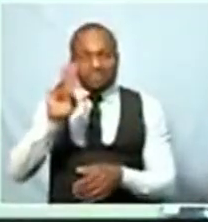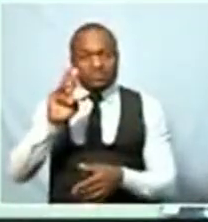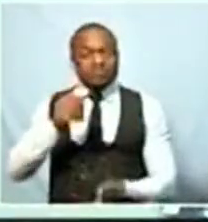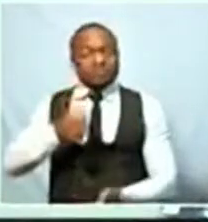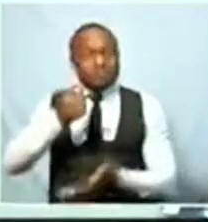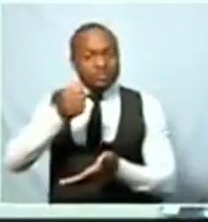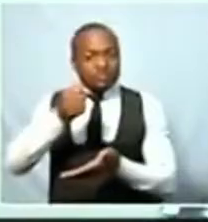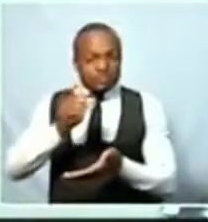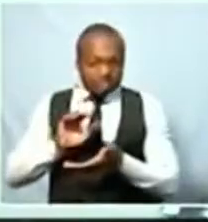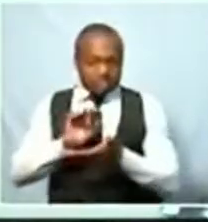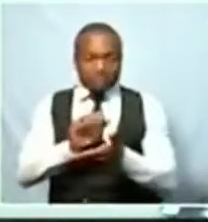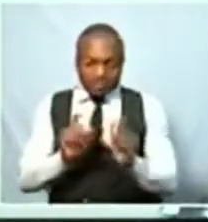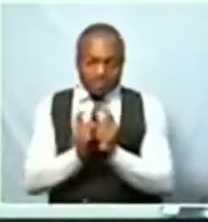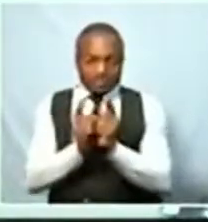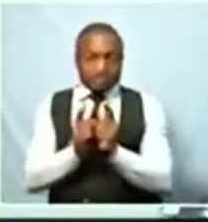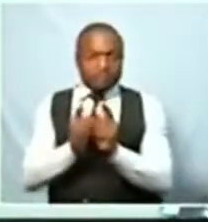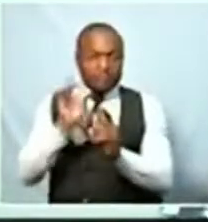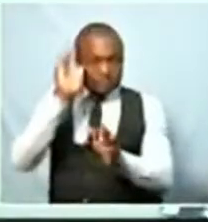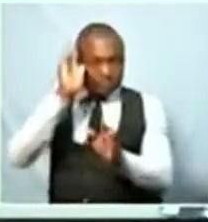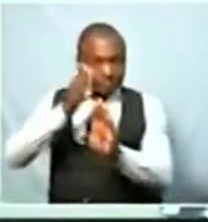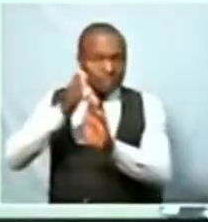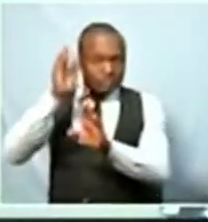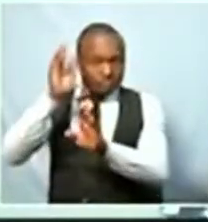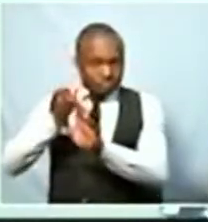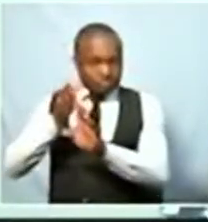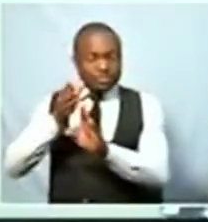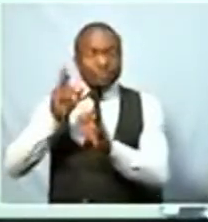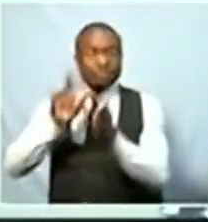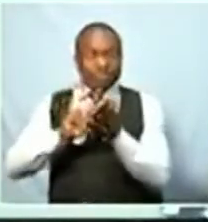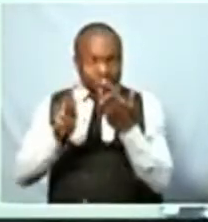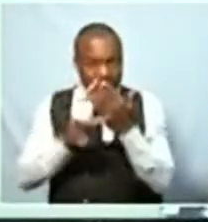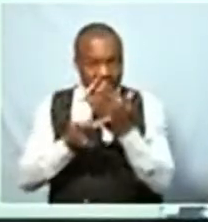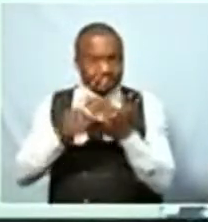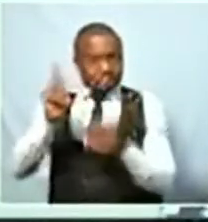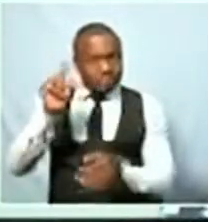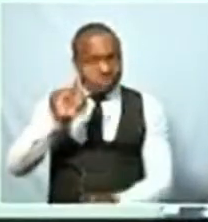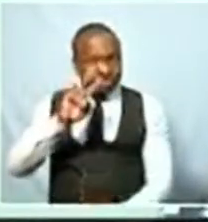set targets. The estimates of revenue and expenditure for